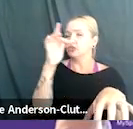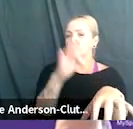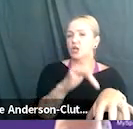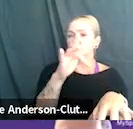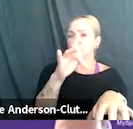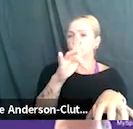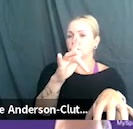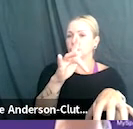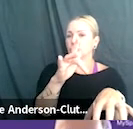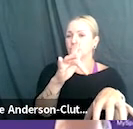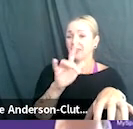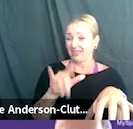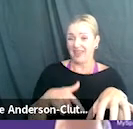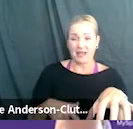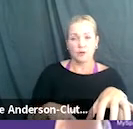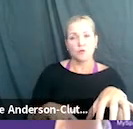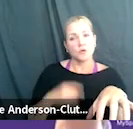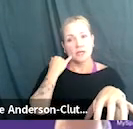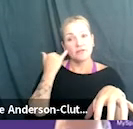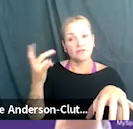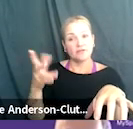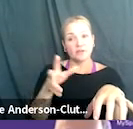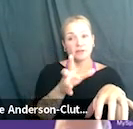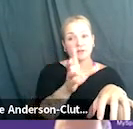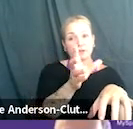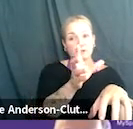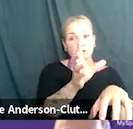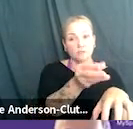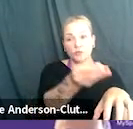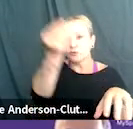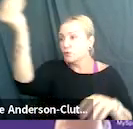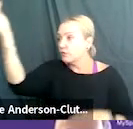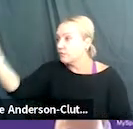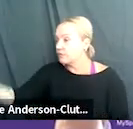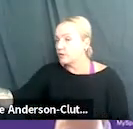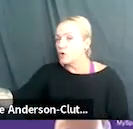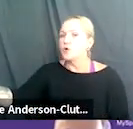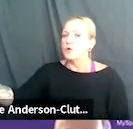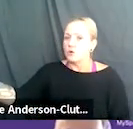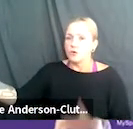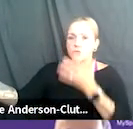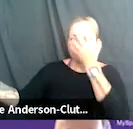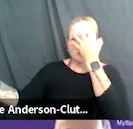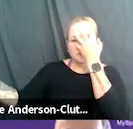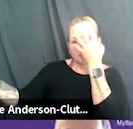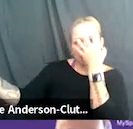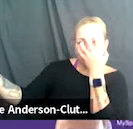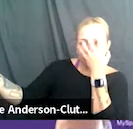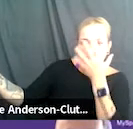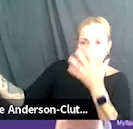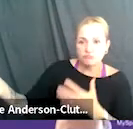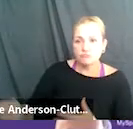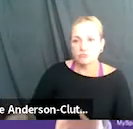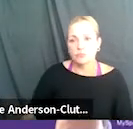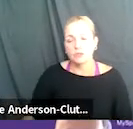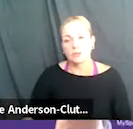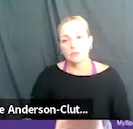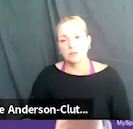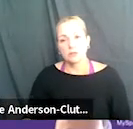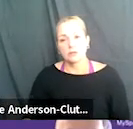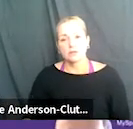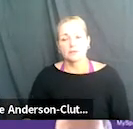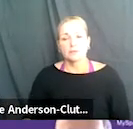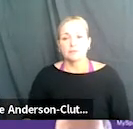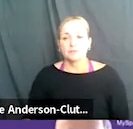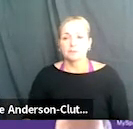if people were actually holding something or if they were doing something and he thought it wasn't in the right place, he would go over and grab it out of their hands and then put it where it was